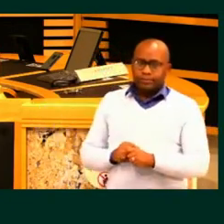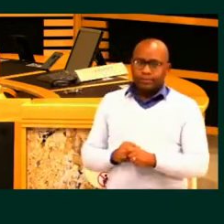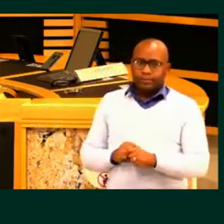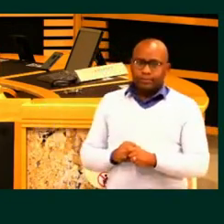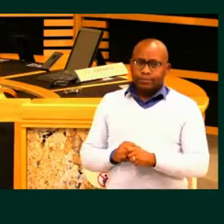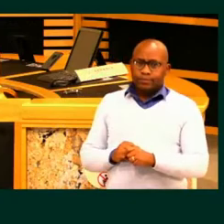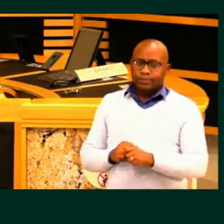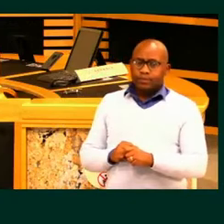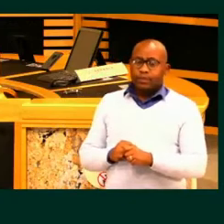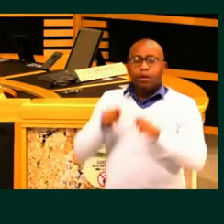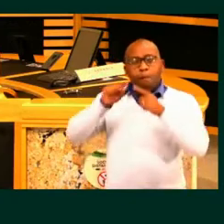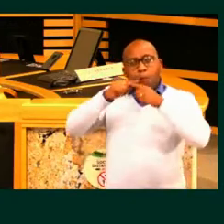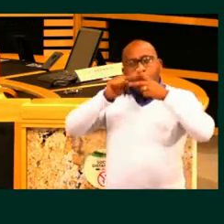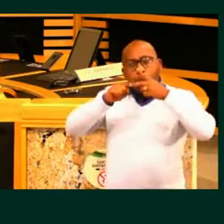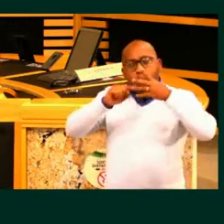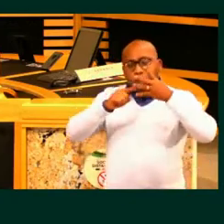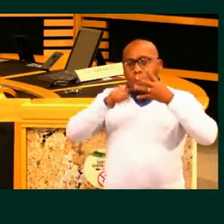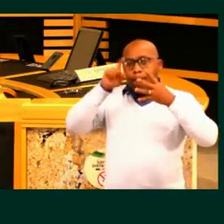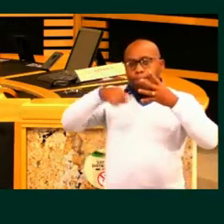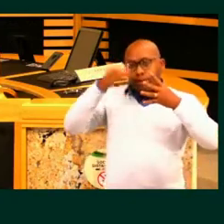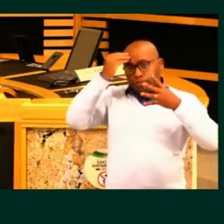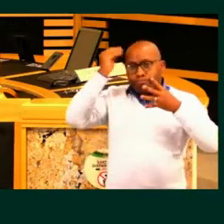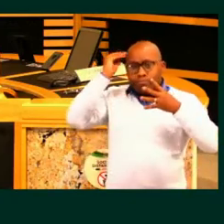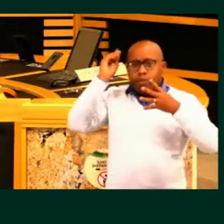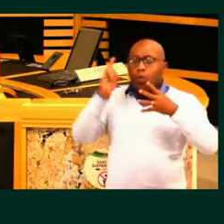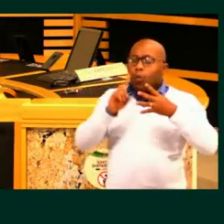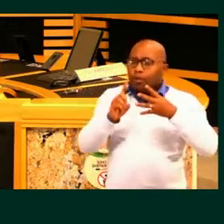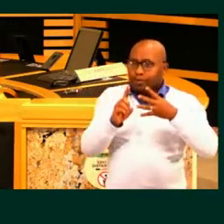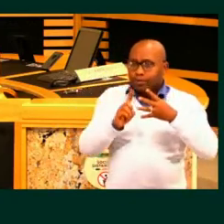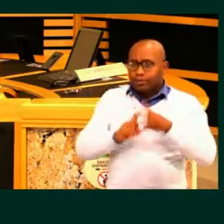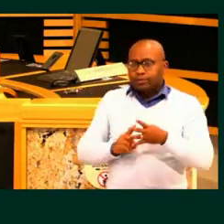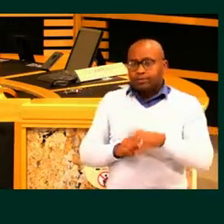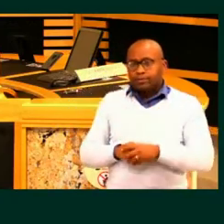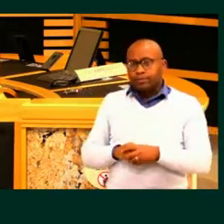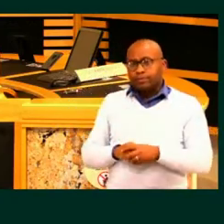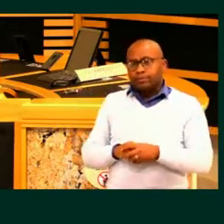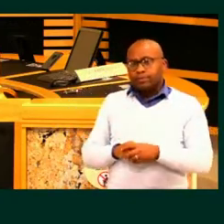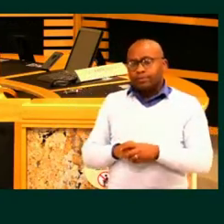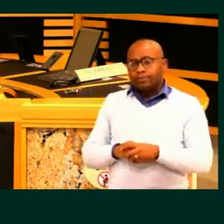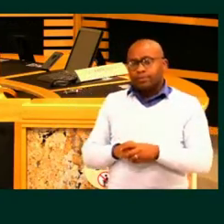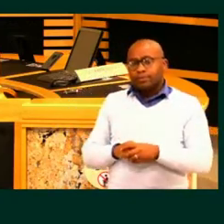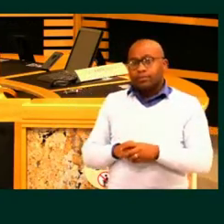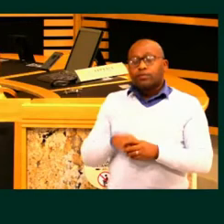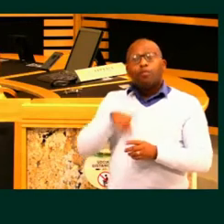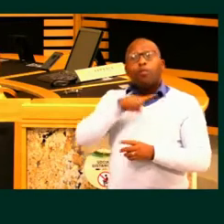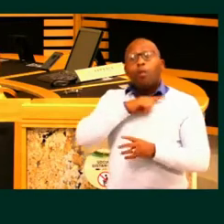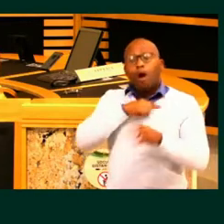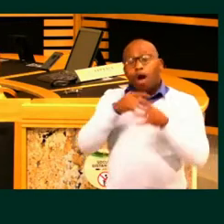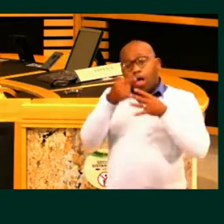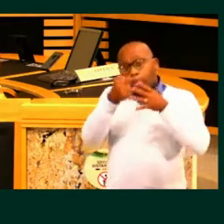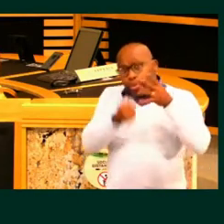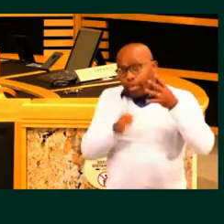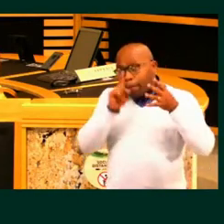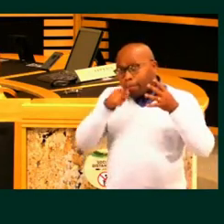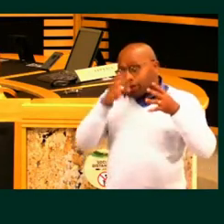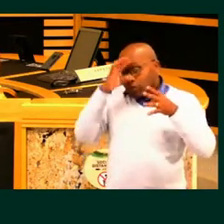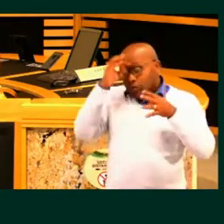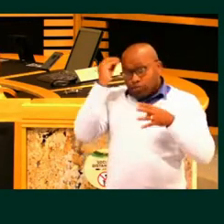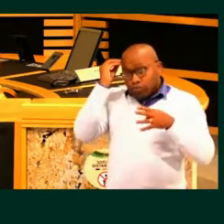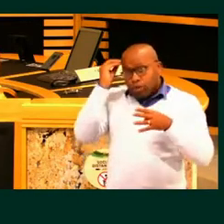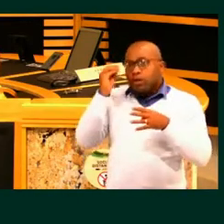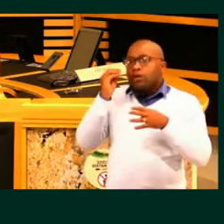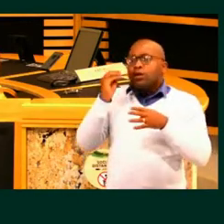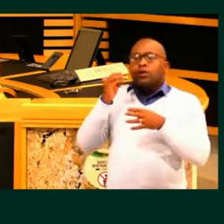here that needed to be tightened up so that tomorrow we deal with those